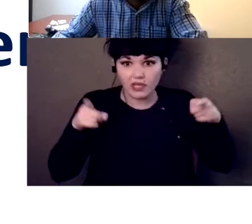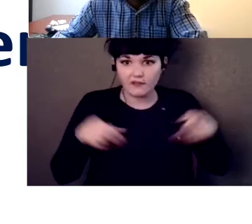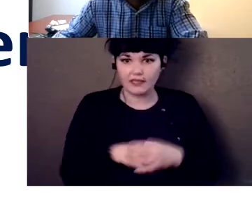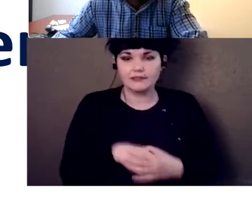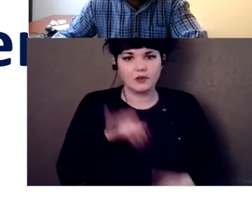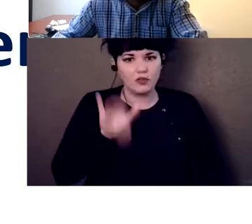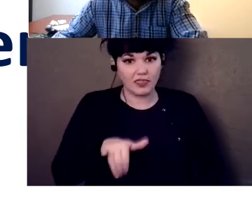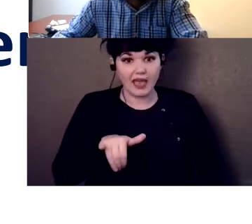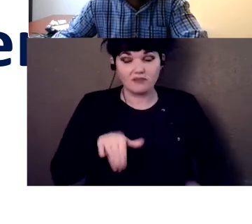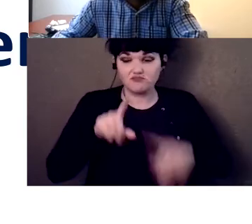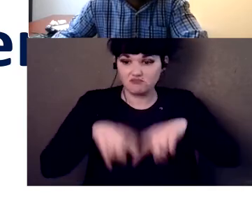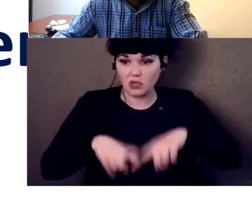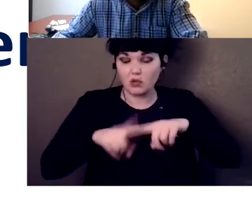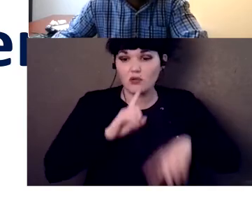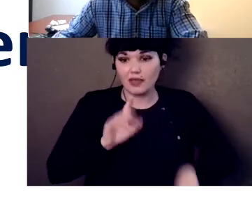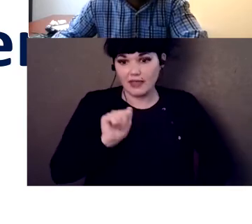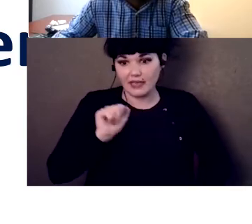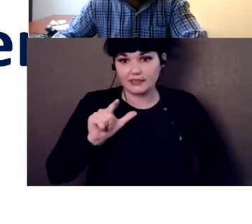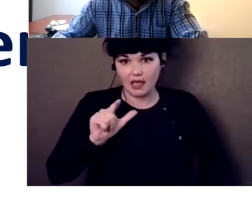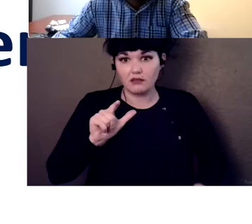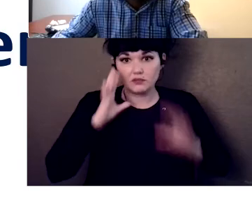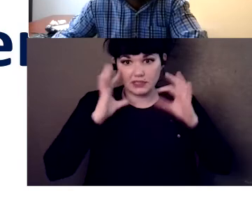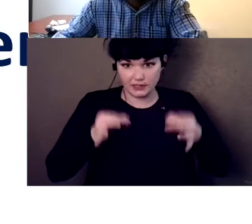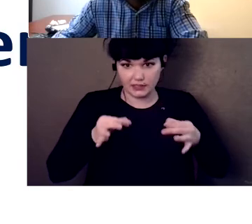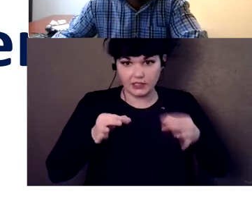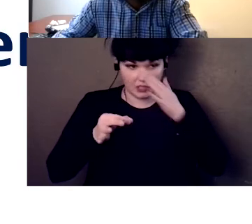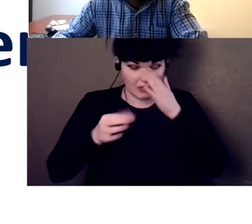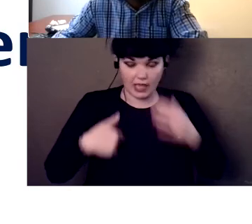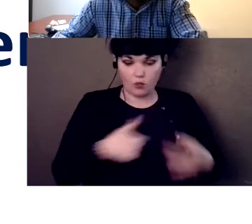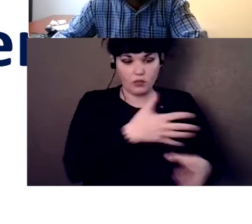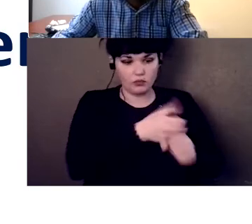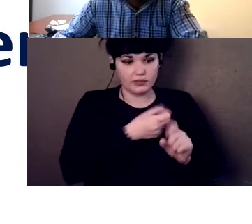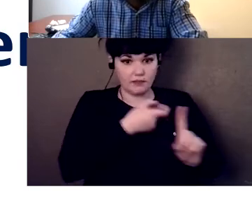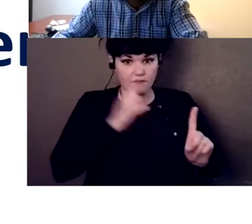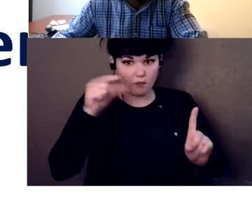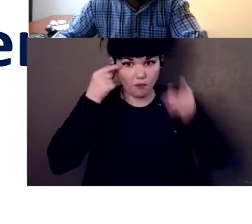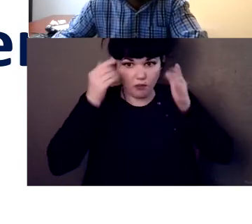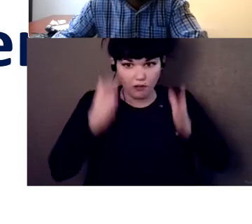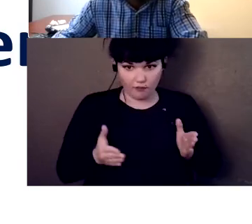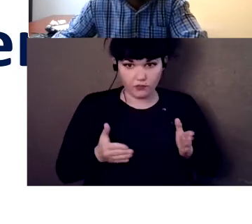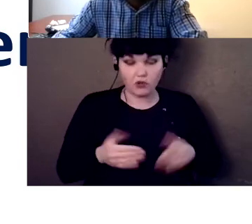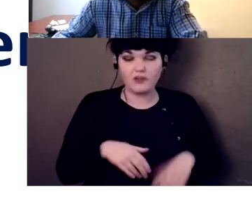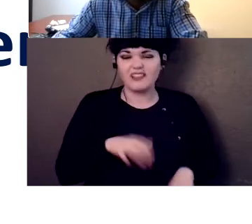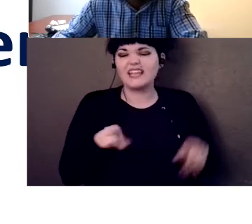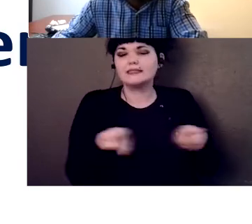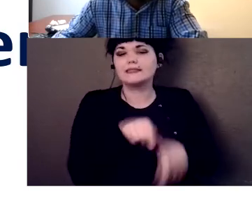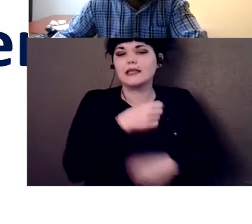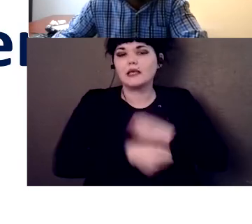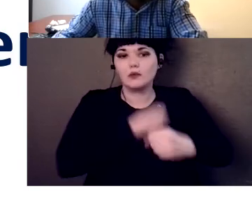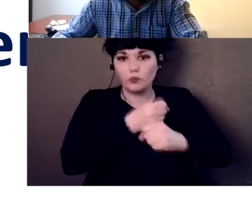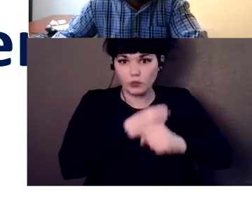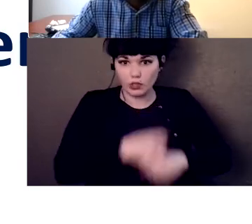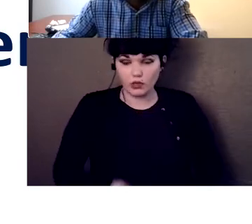upon the ASL decision DRNY received against Governor Cuomo earlier that year. The work done by DRNY